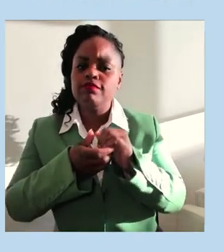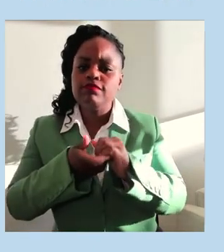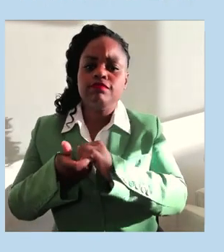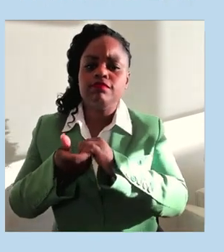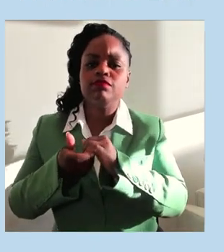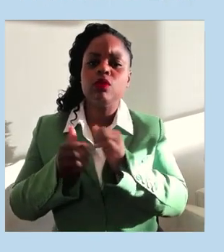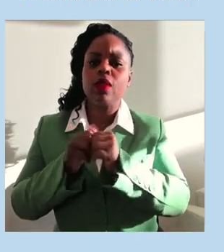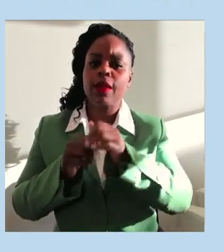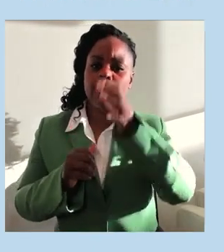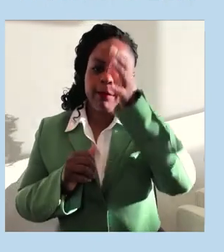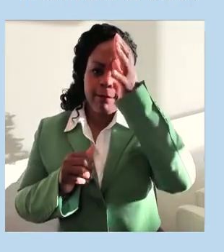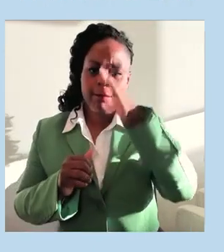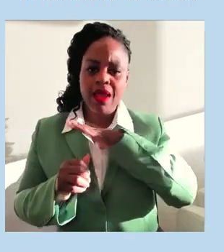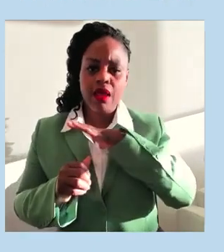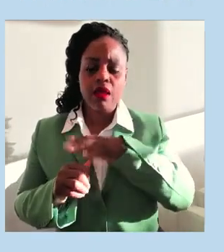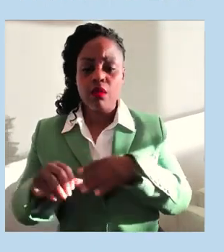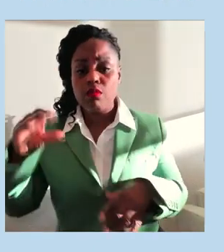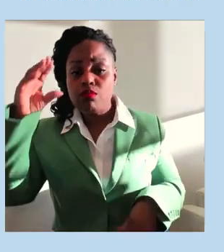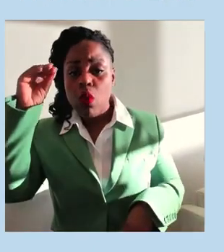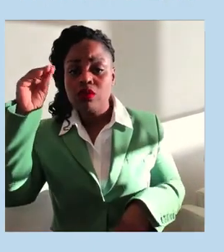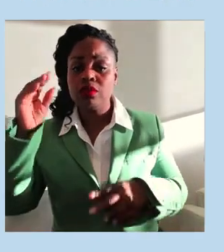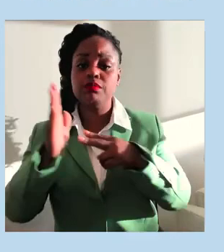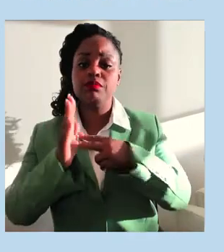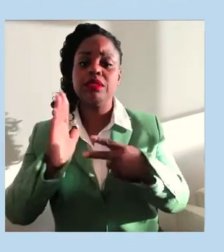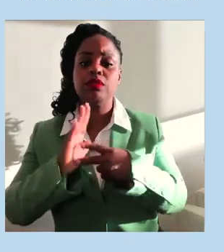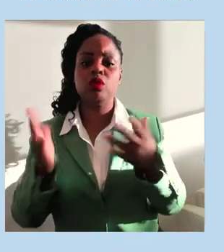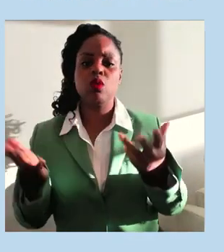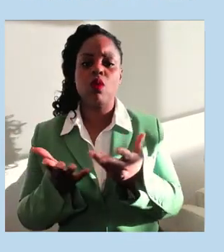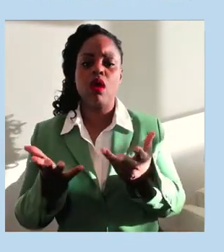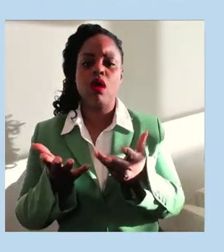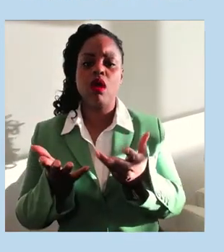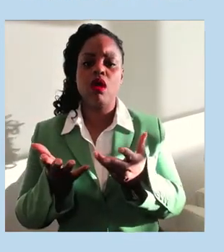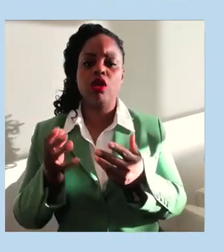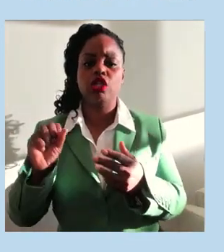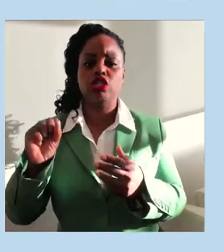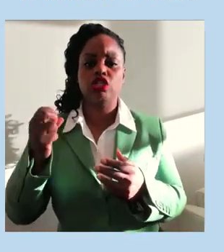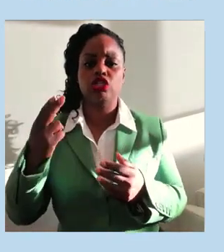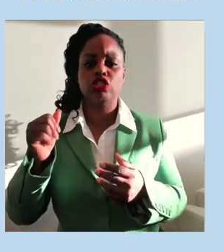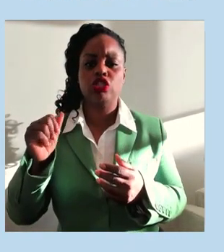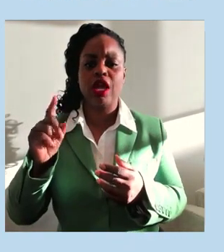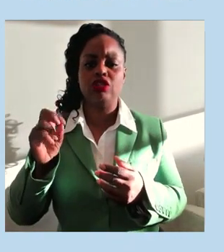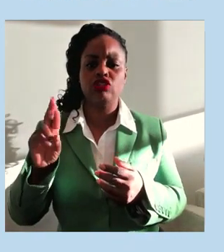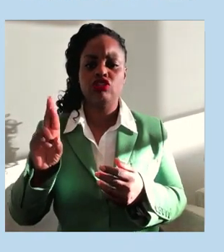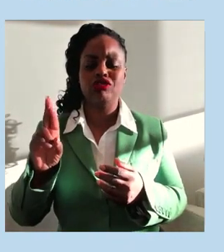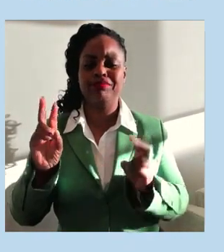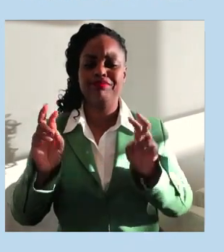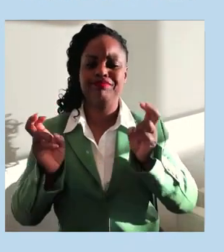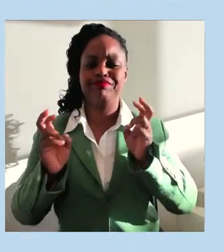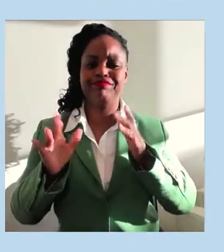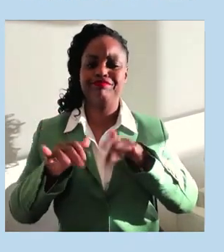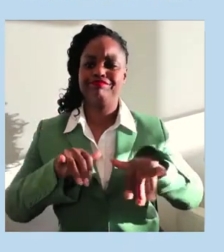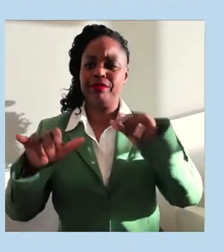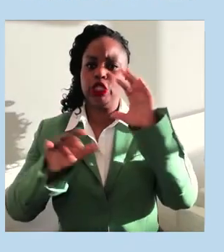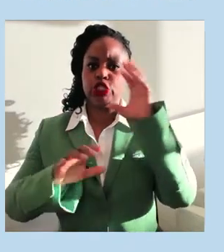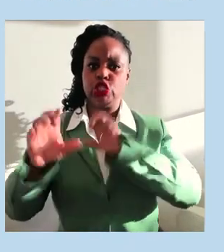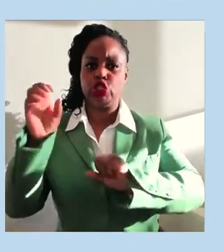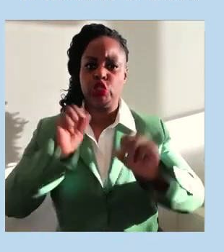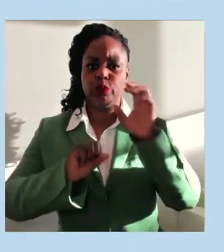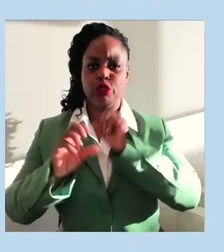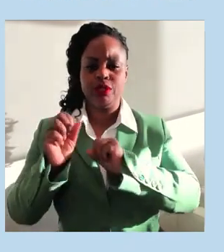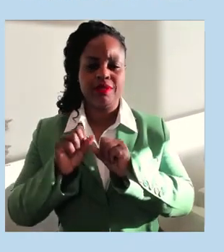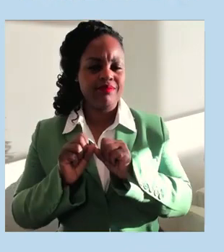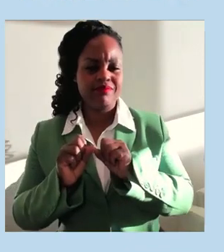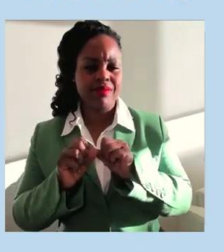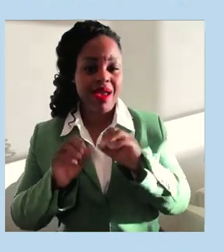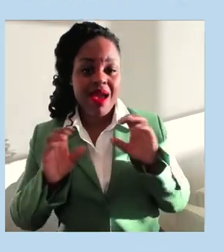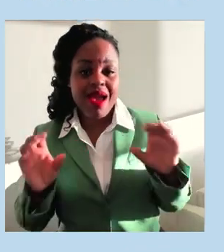harmful gender norms that so impede progress and to stamp out gender-based violence. It will advance women